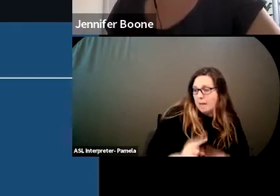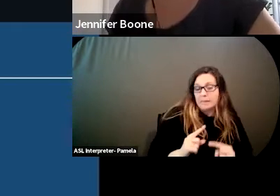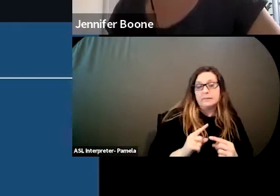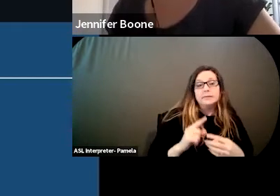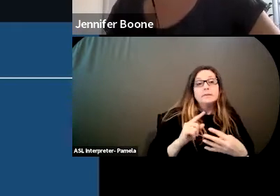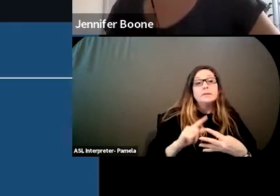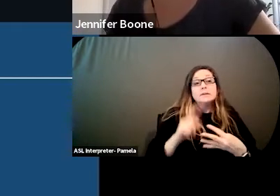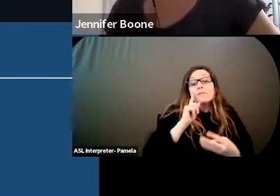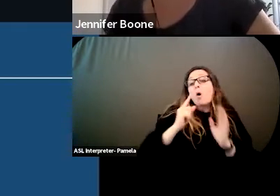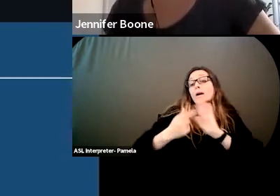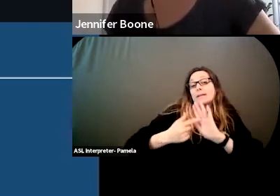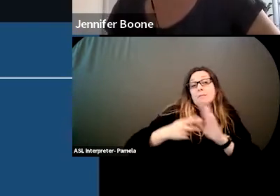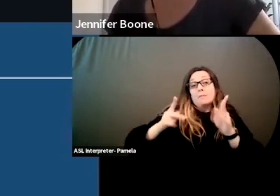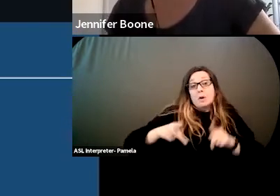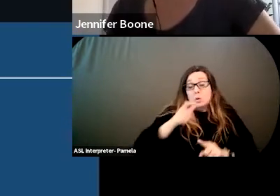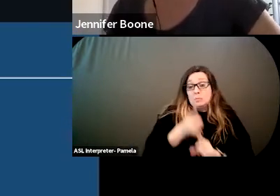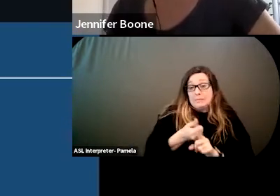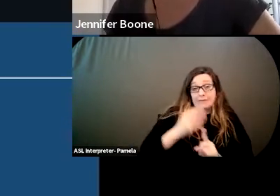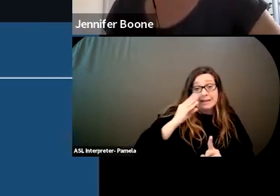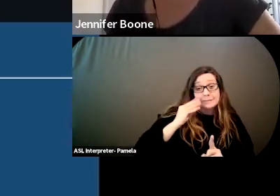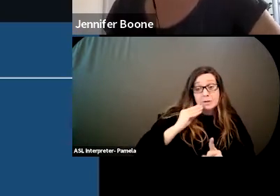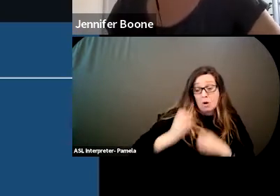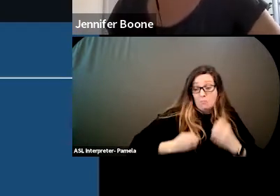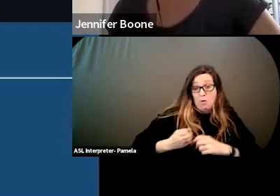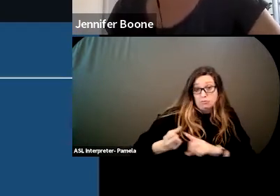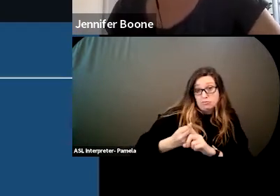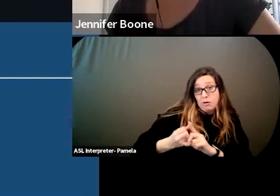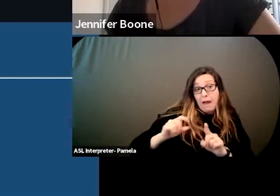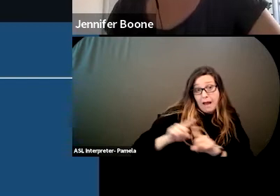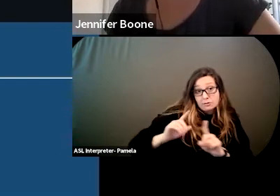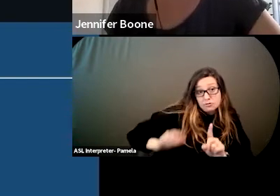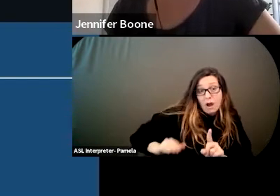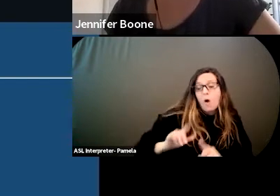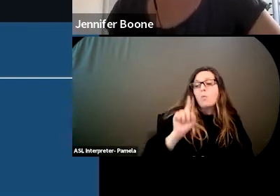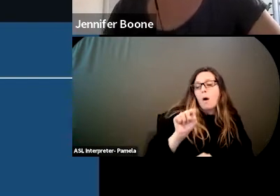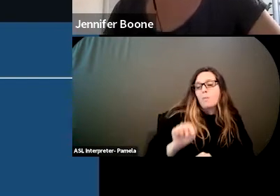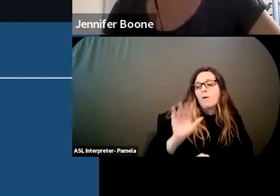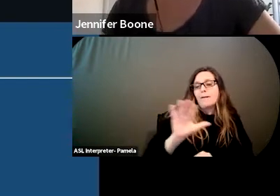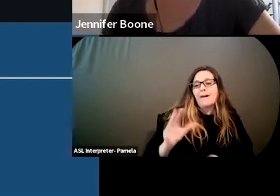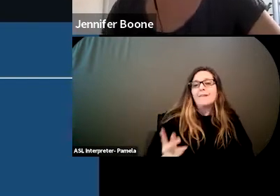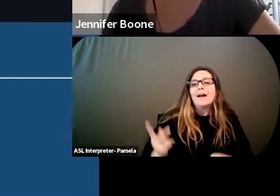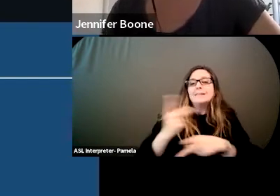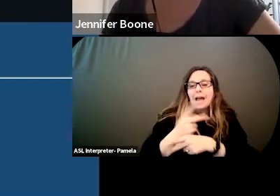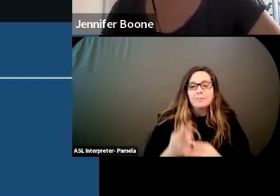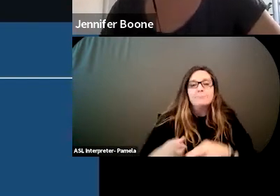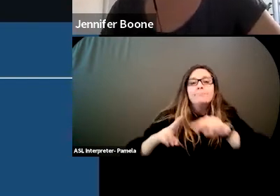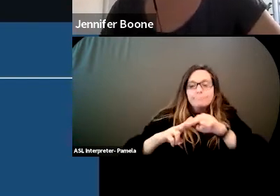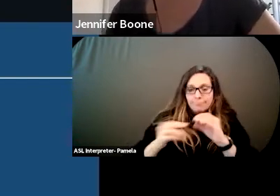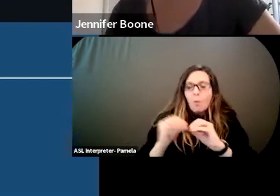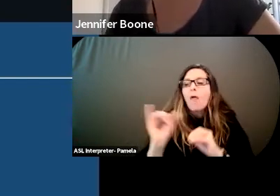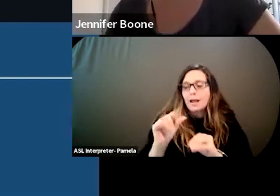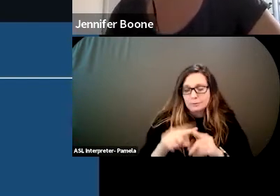instance, individuals who experienced emotional violence as a child were 1.55 times more likely to experience physical intimate partner